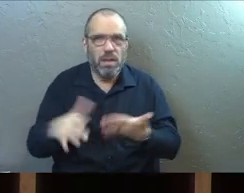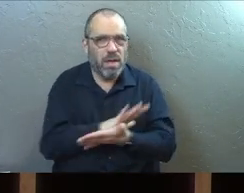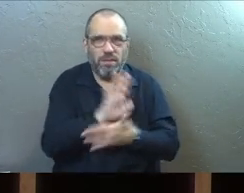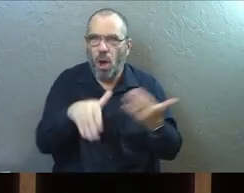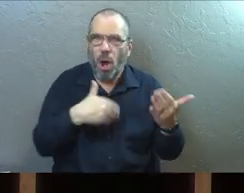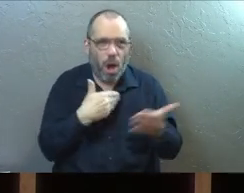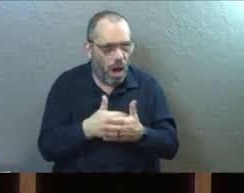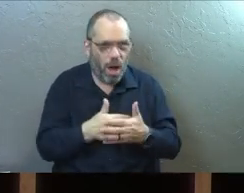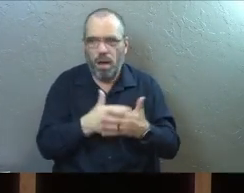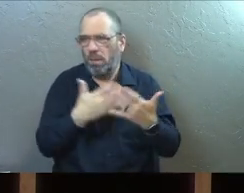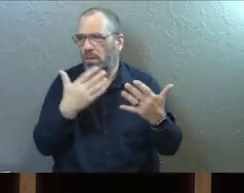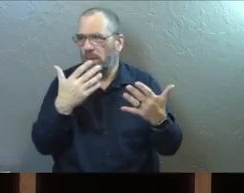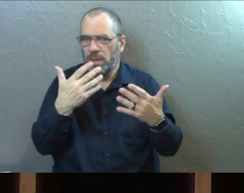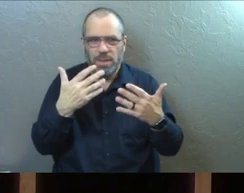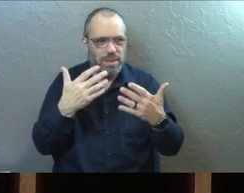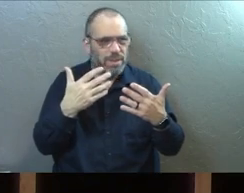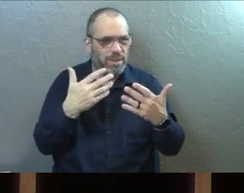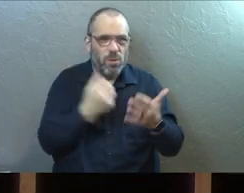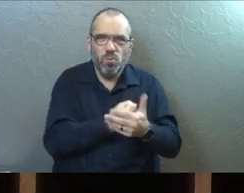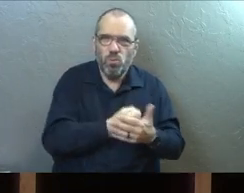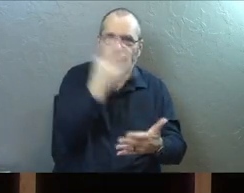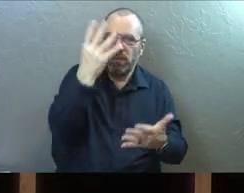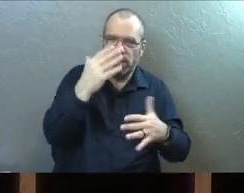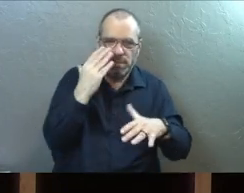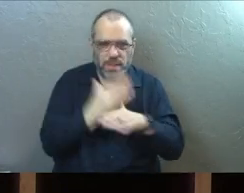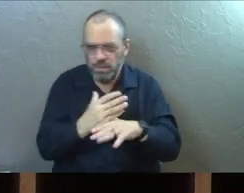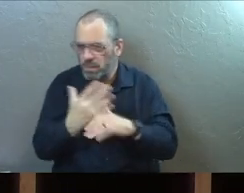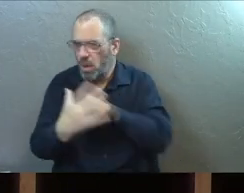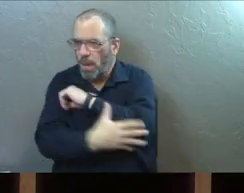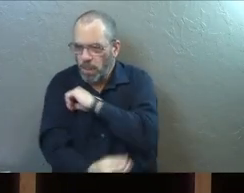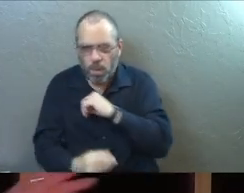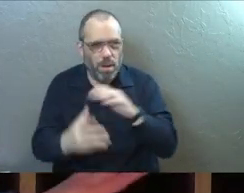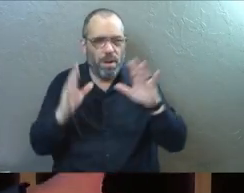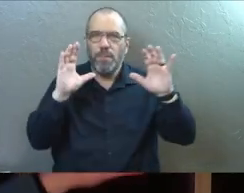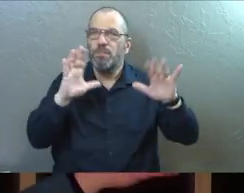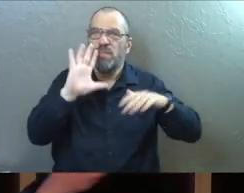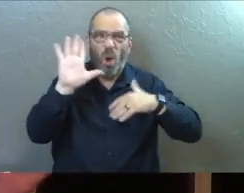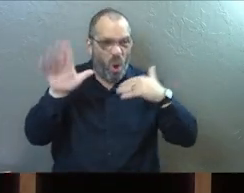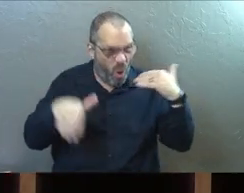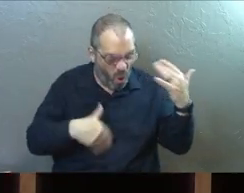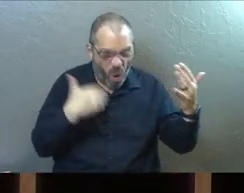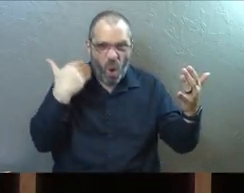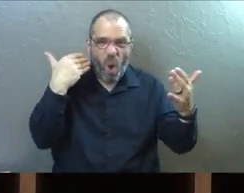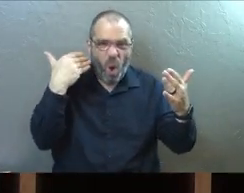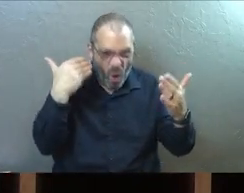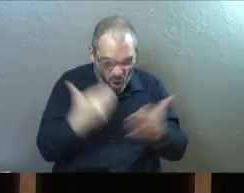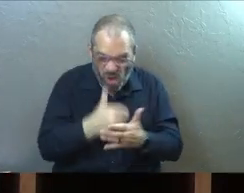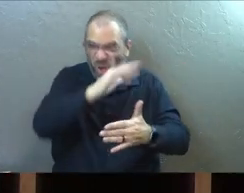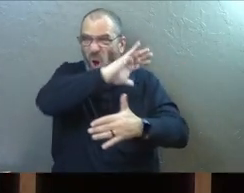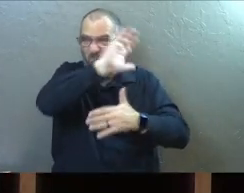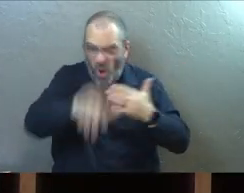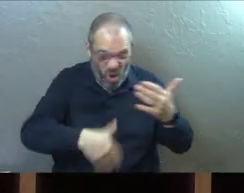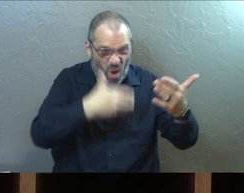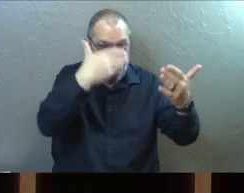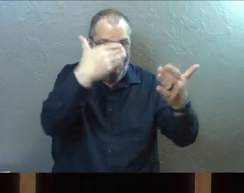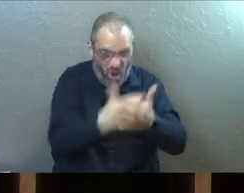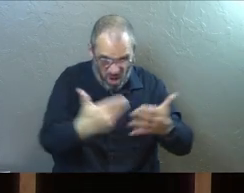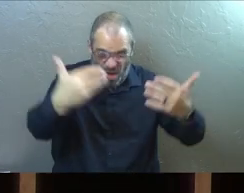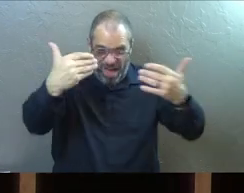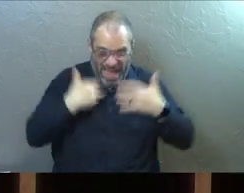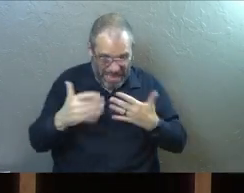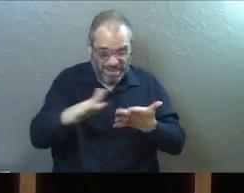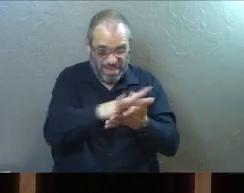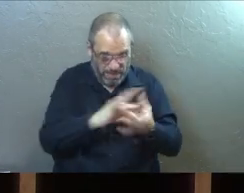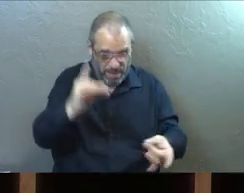All socioeconomic classes are covered. Like, everybody is, everybody gets the